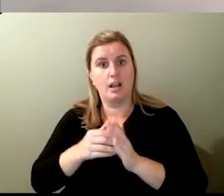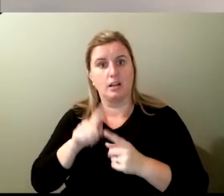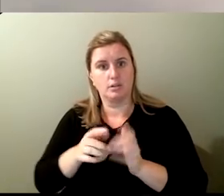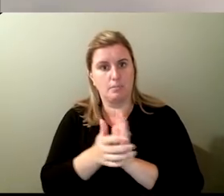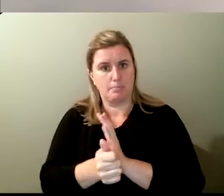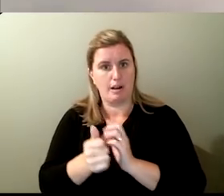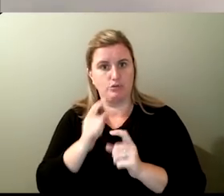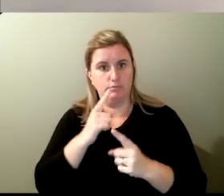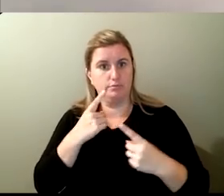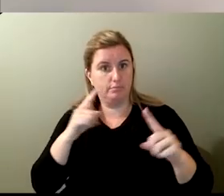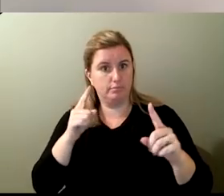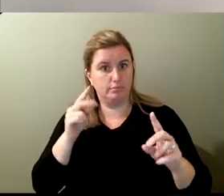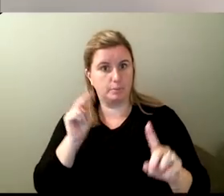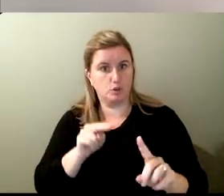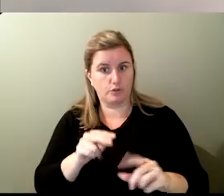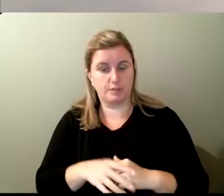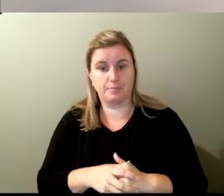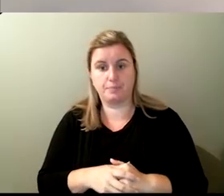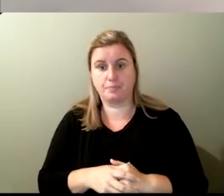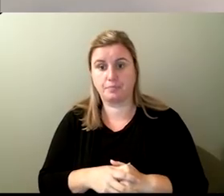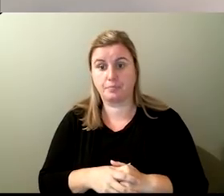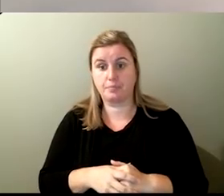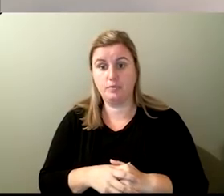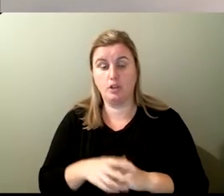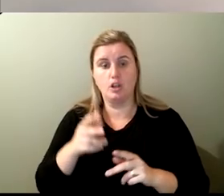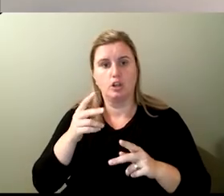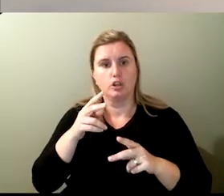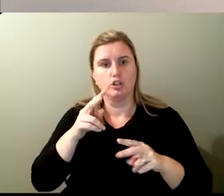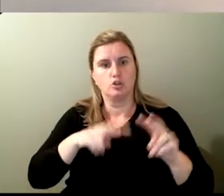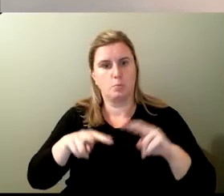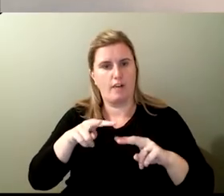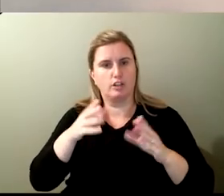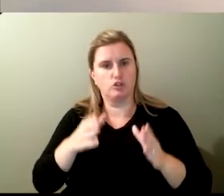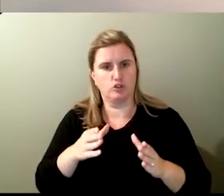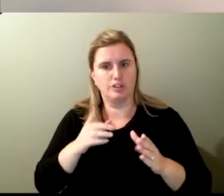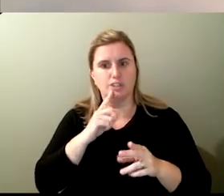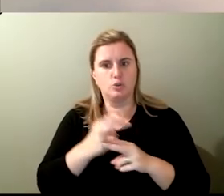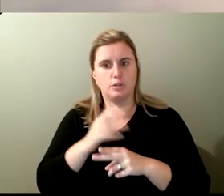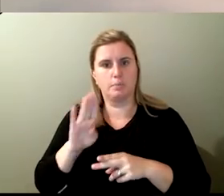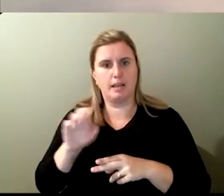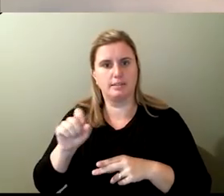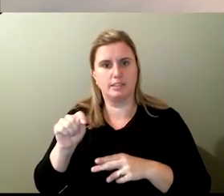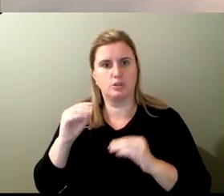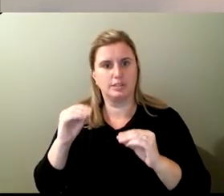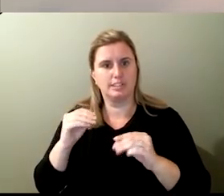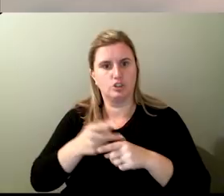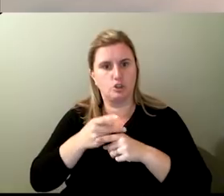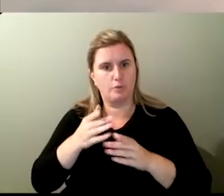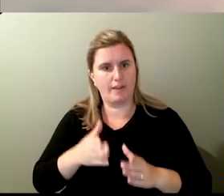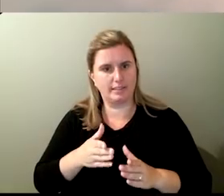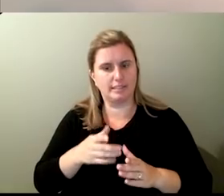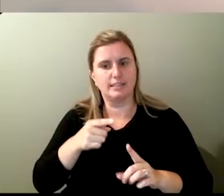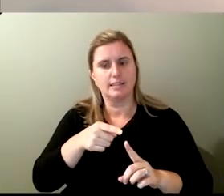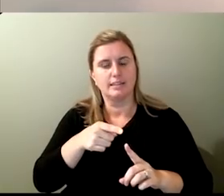observed. Here, a supervisor is using BST procedures to teach a supervisee to conduct a